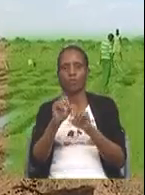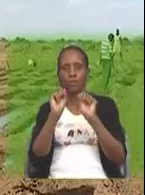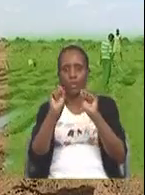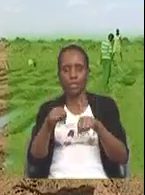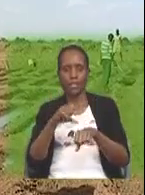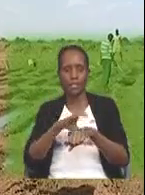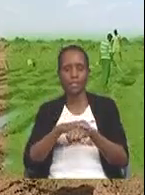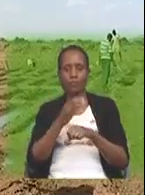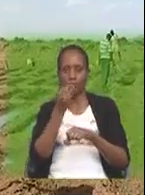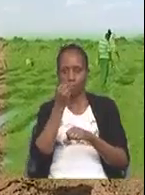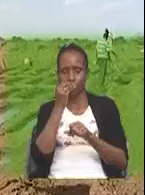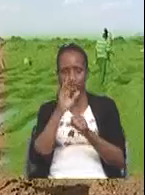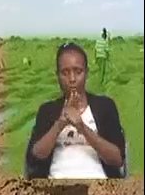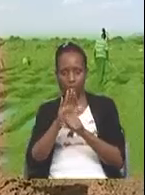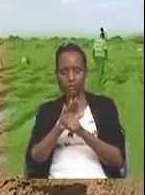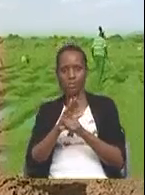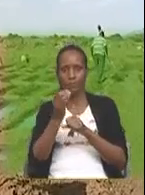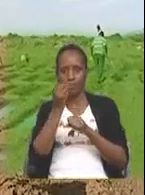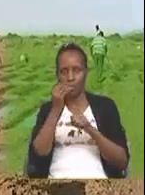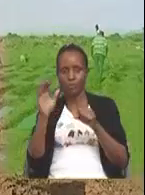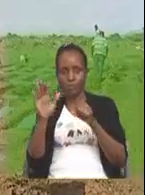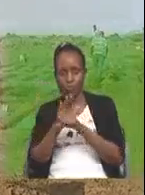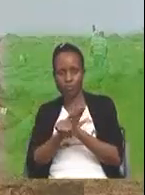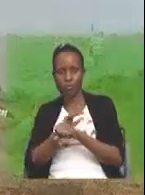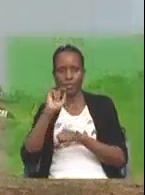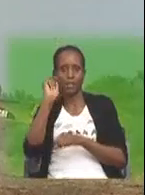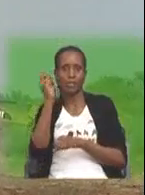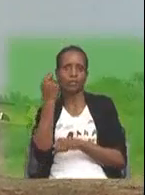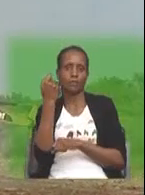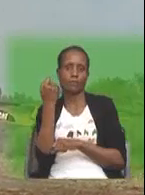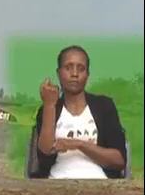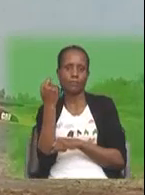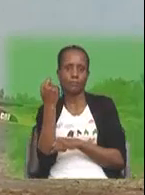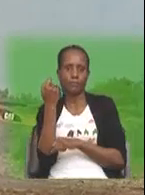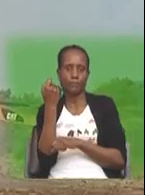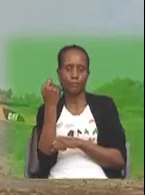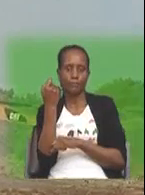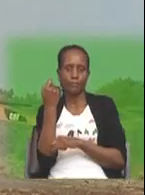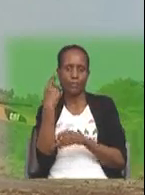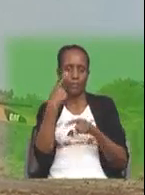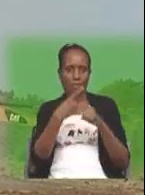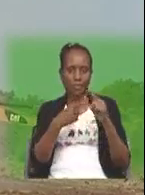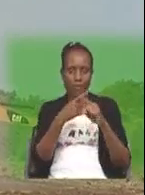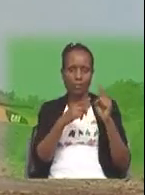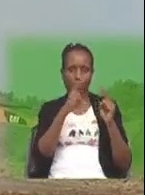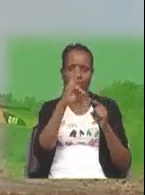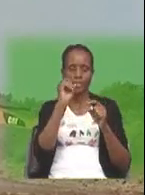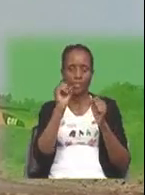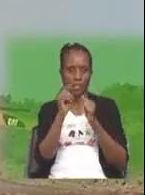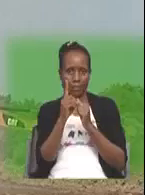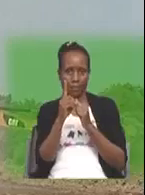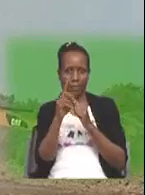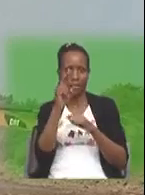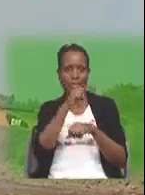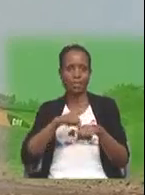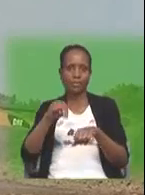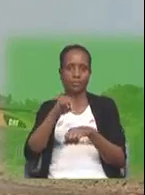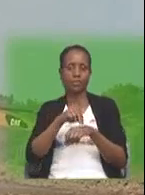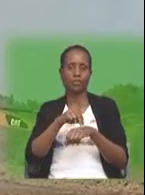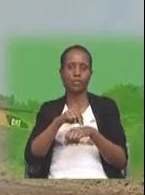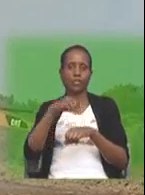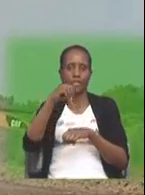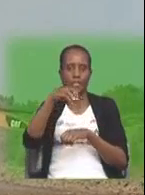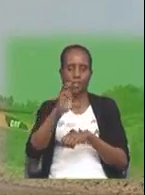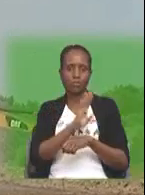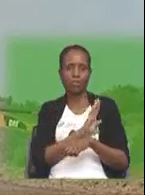tunaweza pata chakula mingi na tunaweza lisha Turkana nzima ama Kenya nzima. In the year 2011, National Irrigation